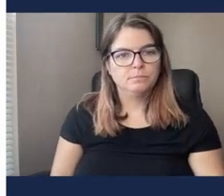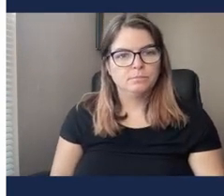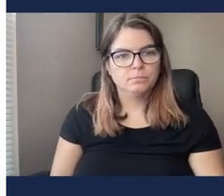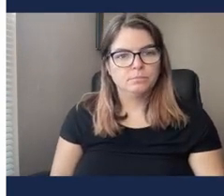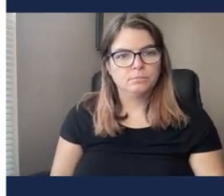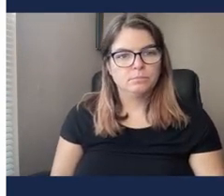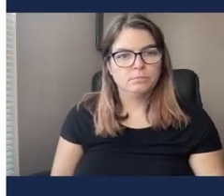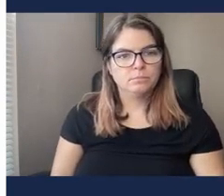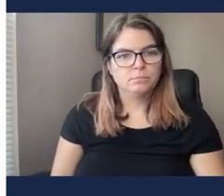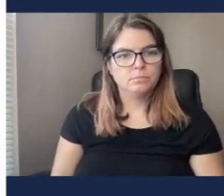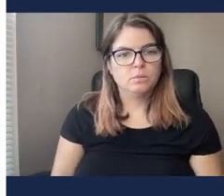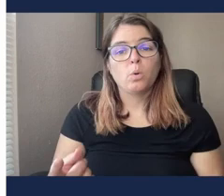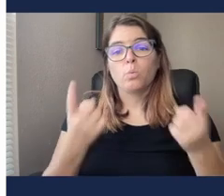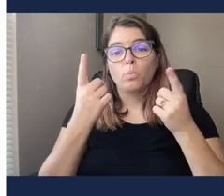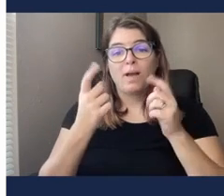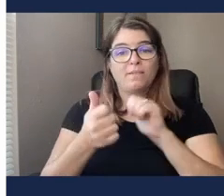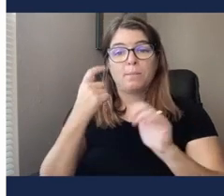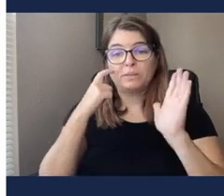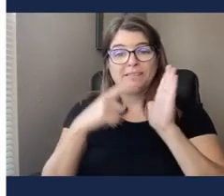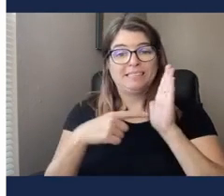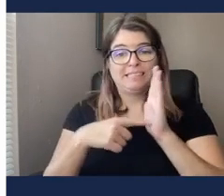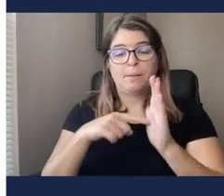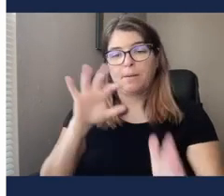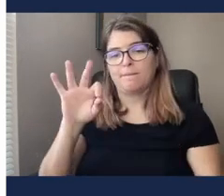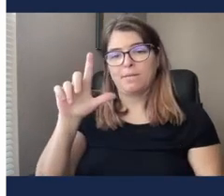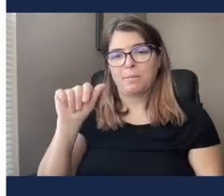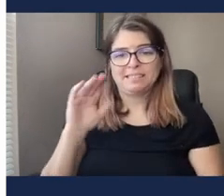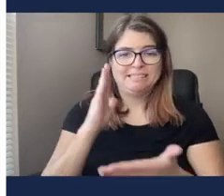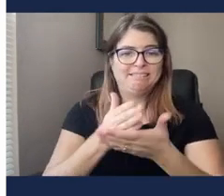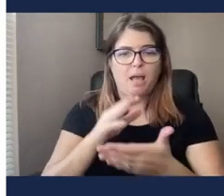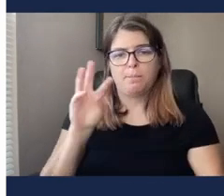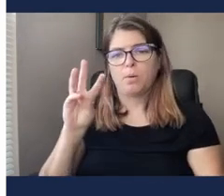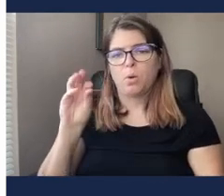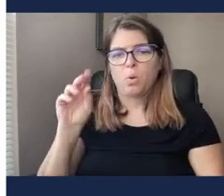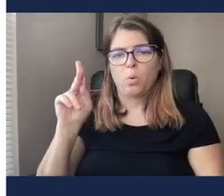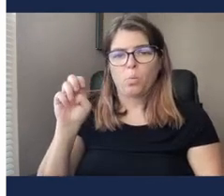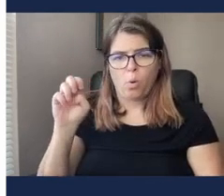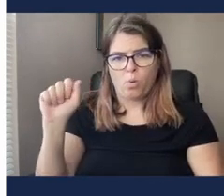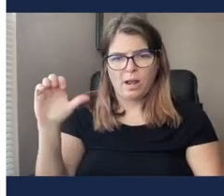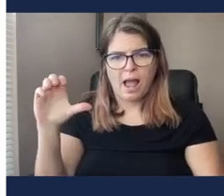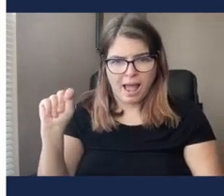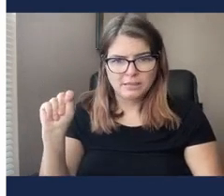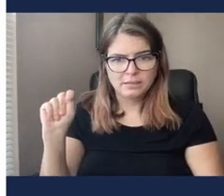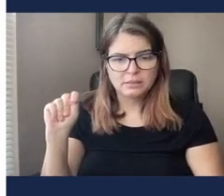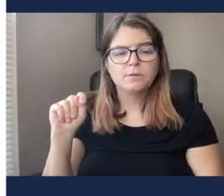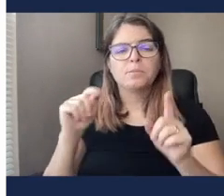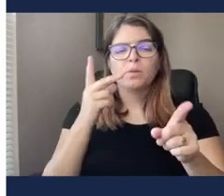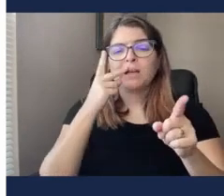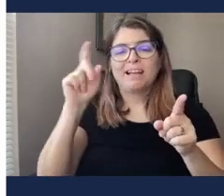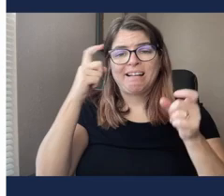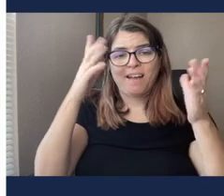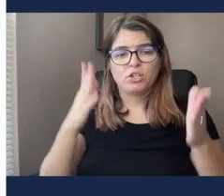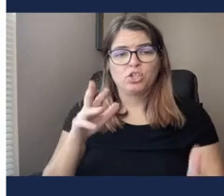One of the most notable examples is Florida's Stop Woke Act. And here we have Governor Ron DeSantis saying